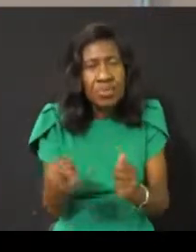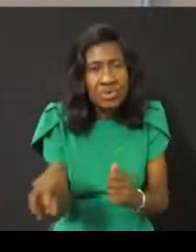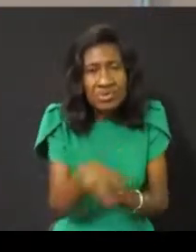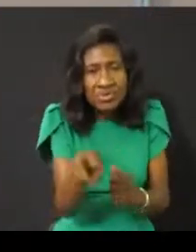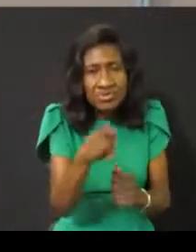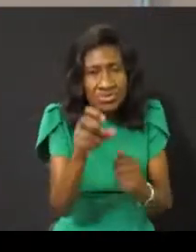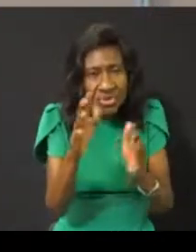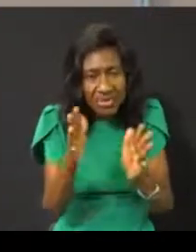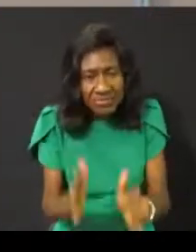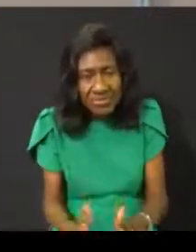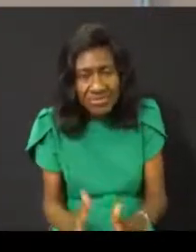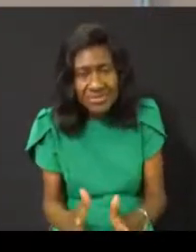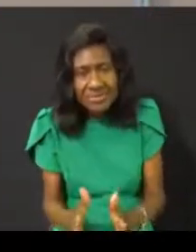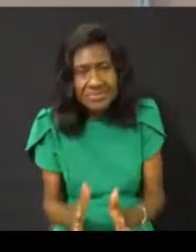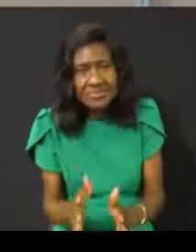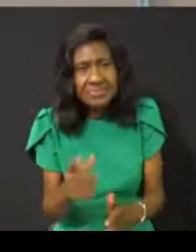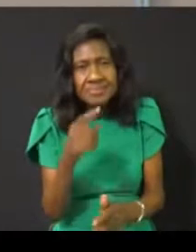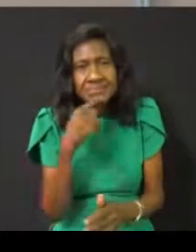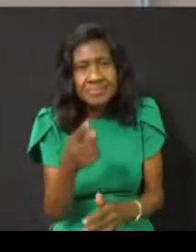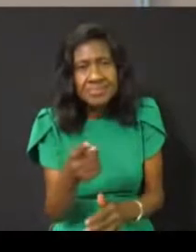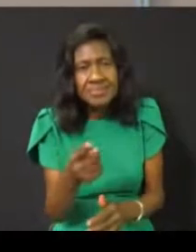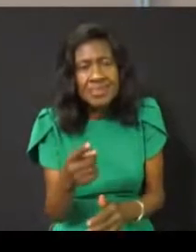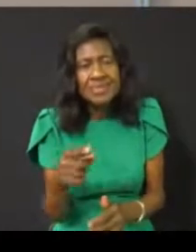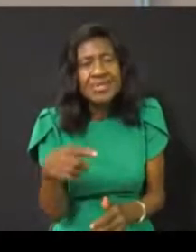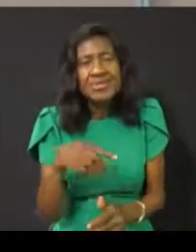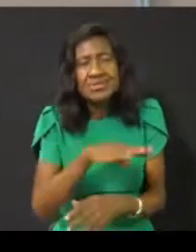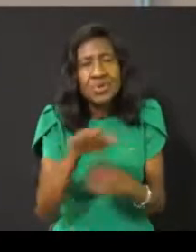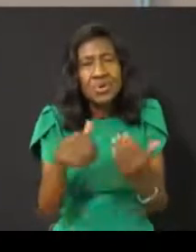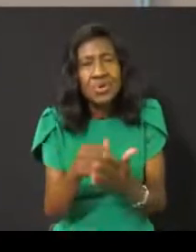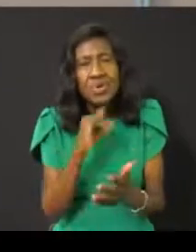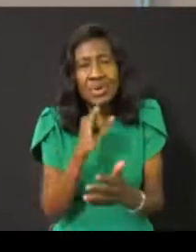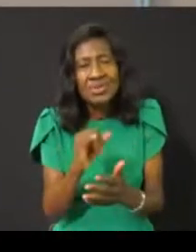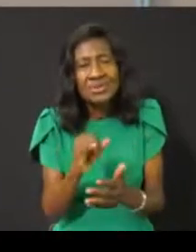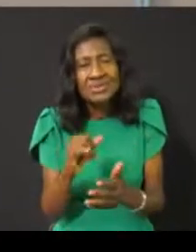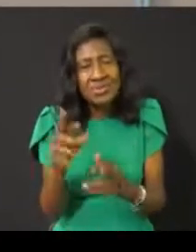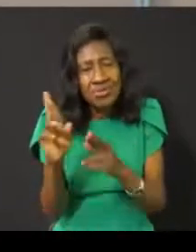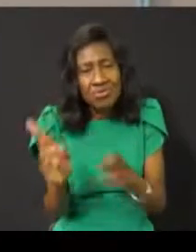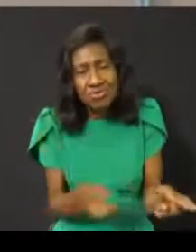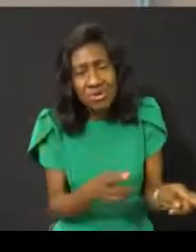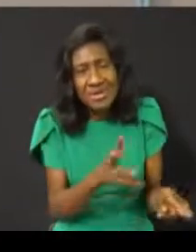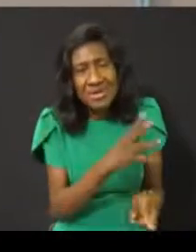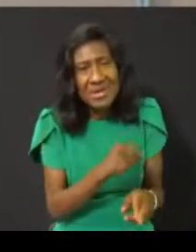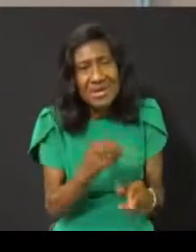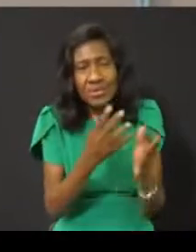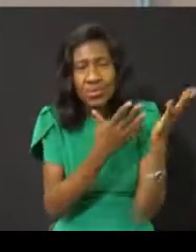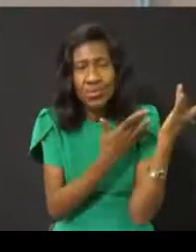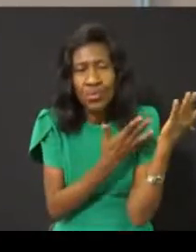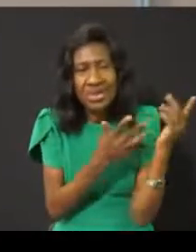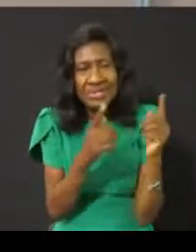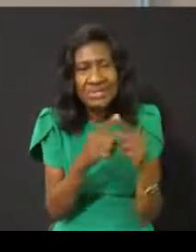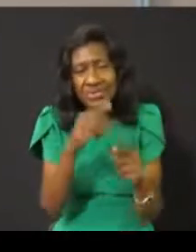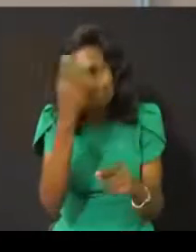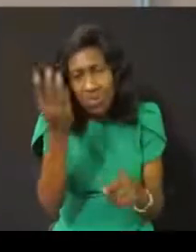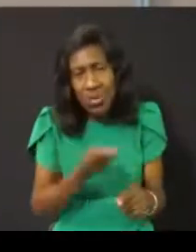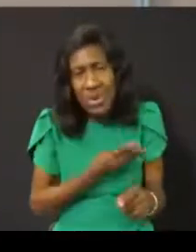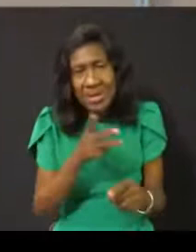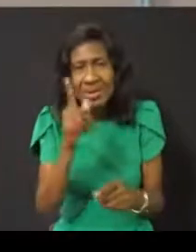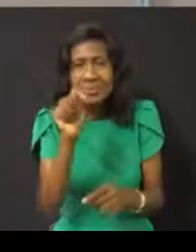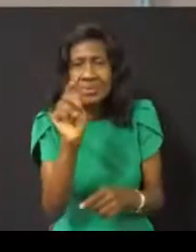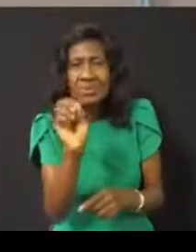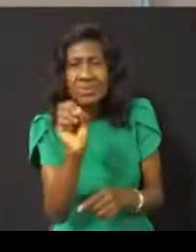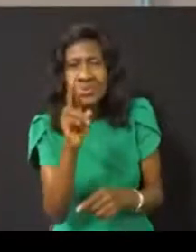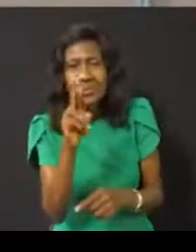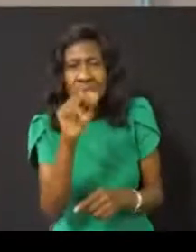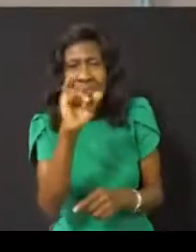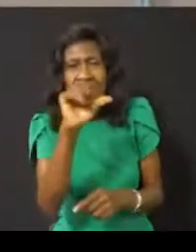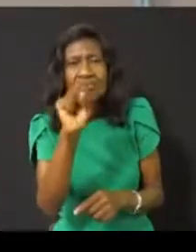our tourism partners signifies that they are ready and waiting to welcome tourists back to our shores. But in order for visitors